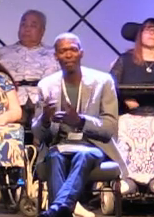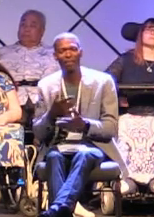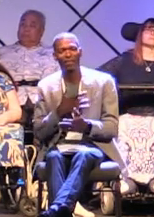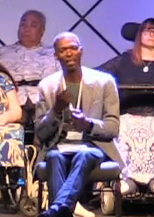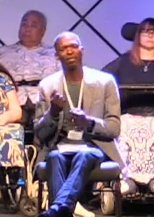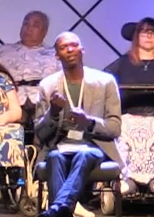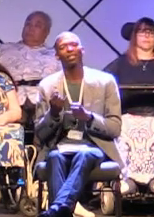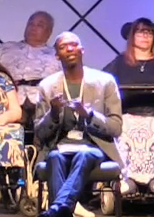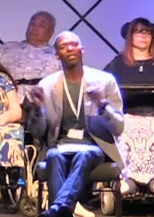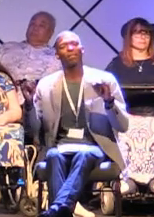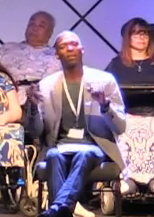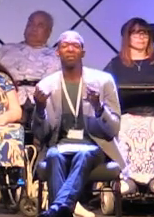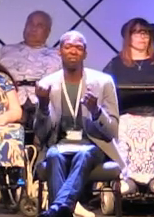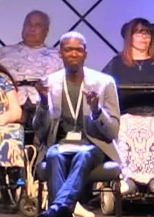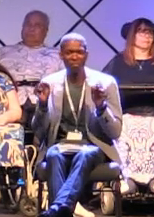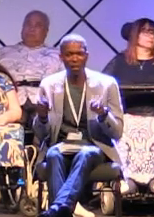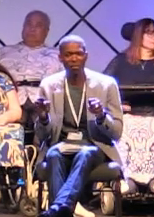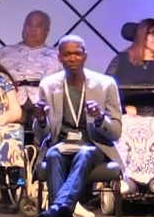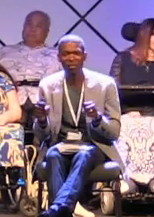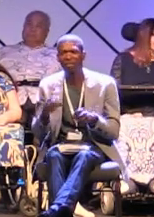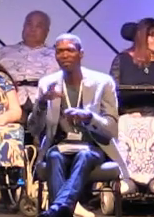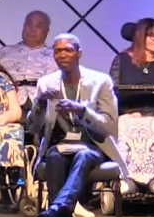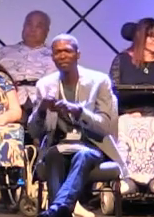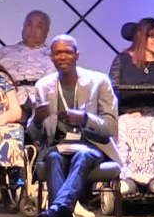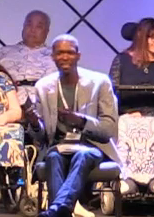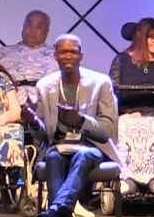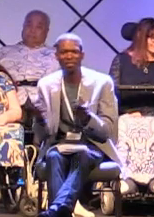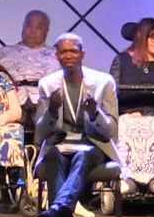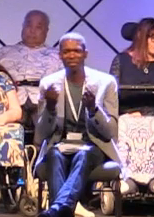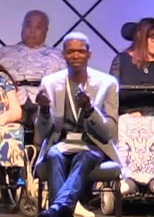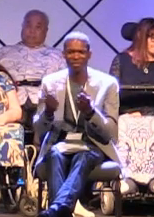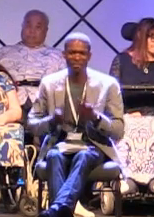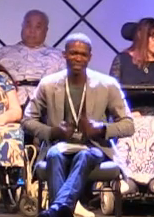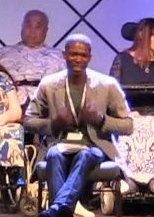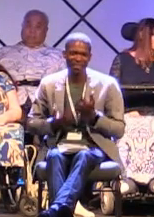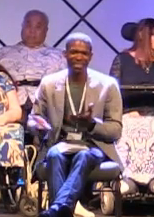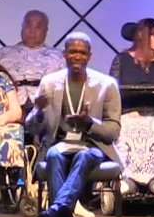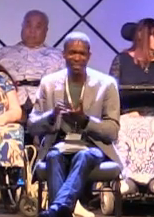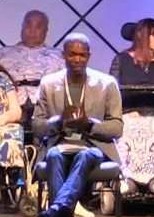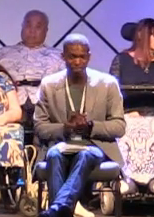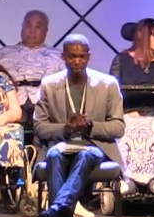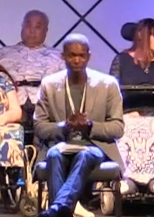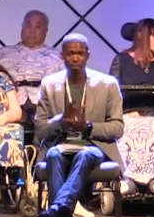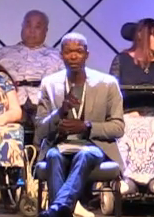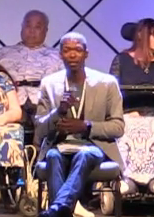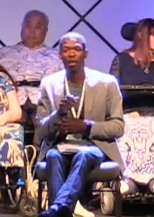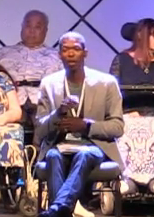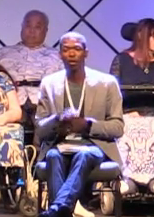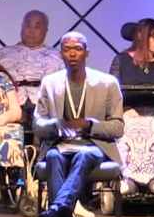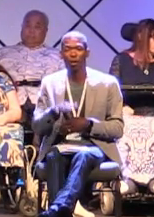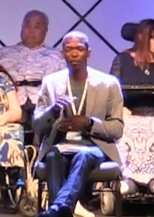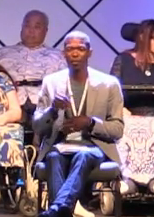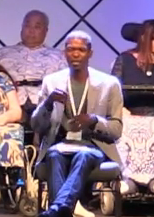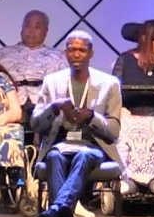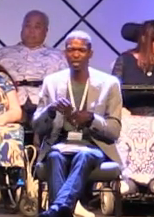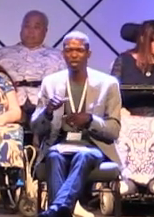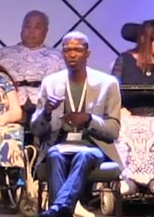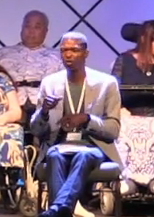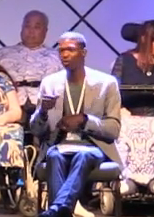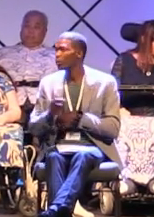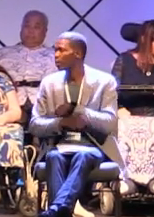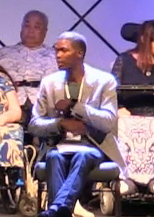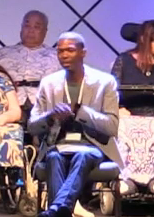independent as possible and just participate in life again. Daring was raised in the Crossroads Correctional Facility in